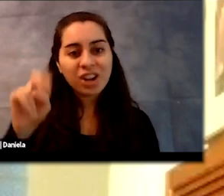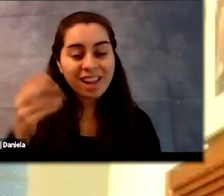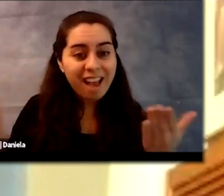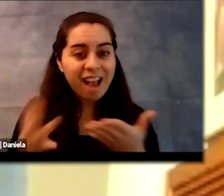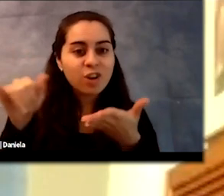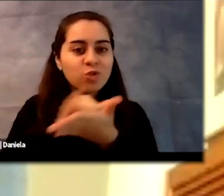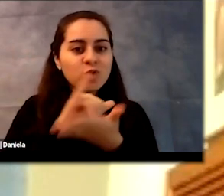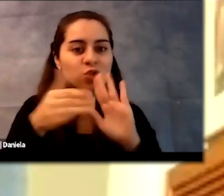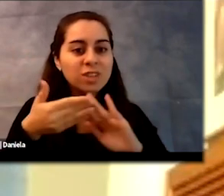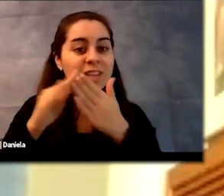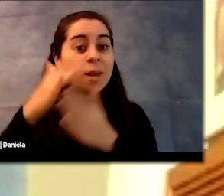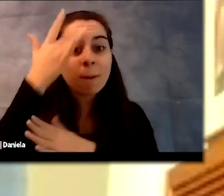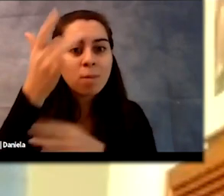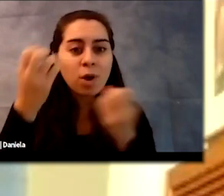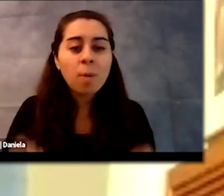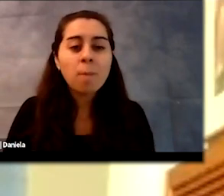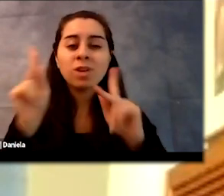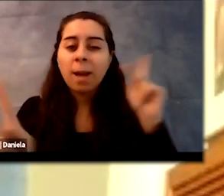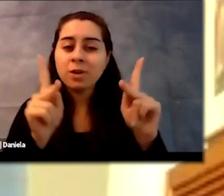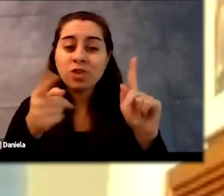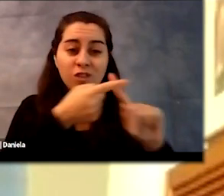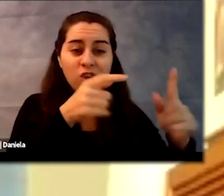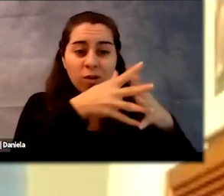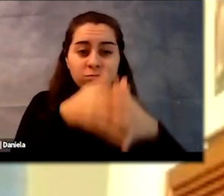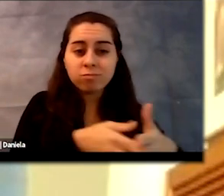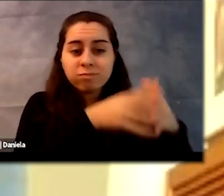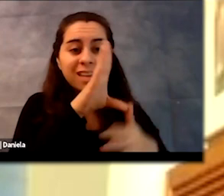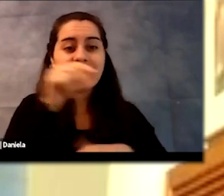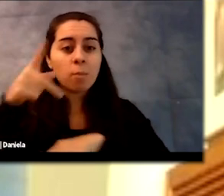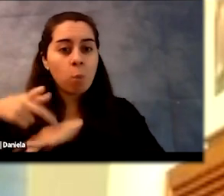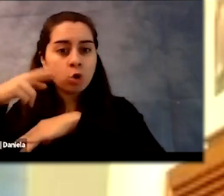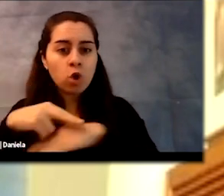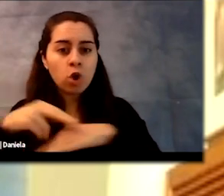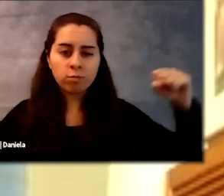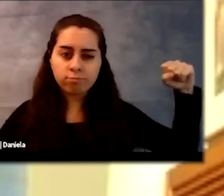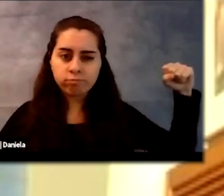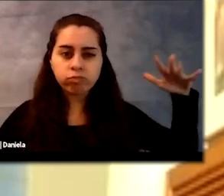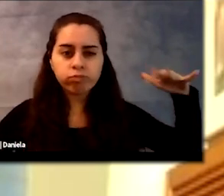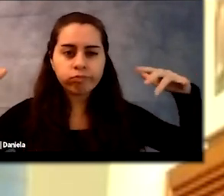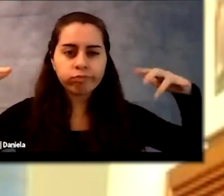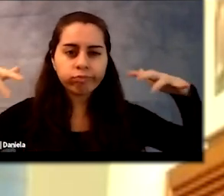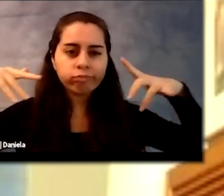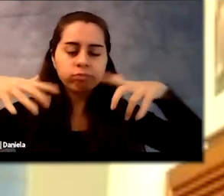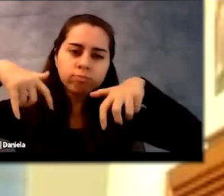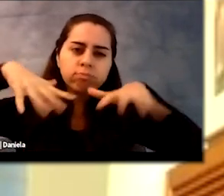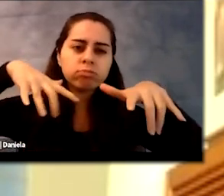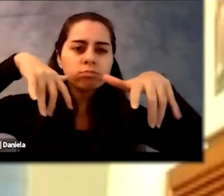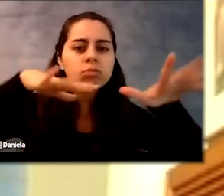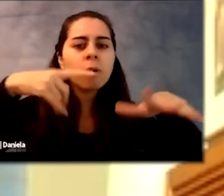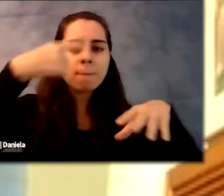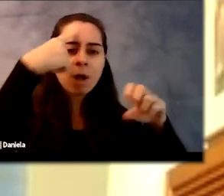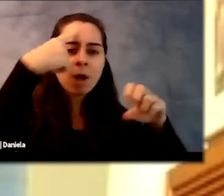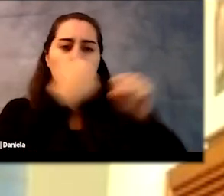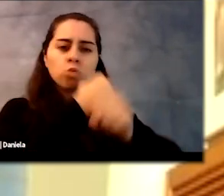from across the United States and Puerto Rico in support of freedom for Puerto Rico and the five nationalist prisoners. During